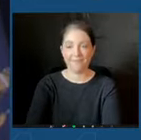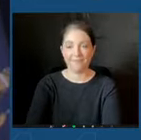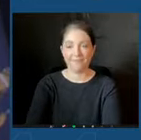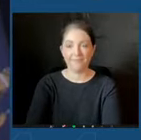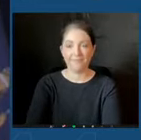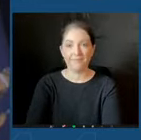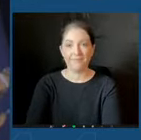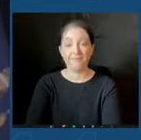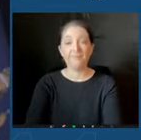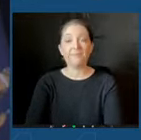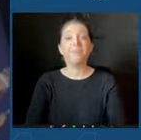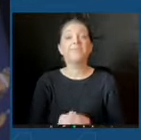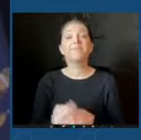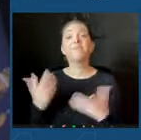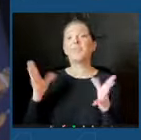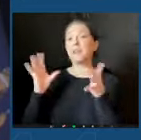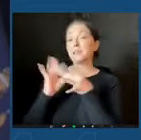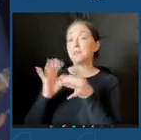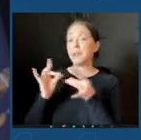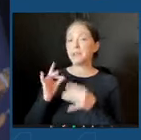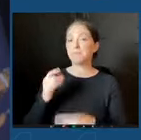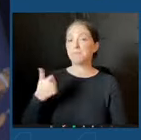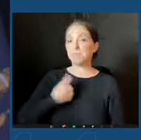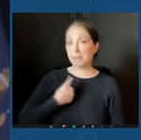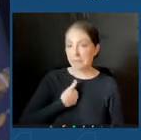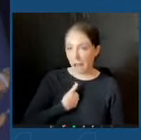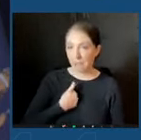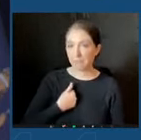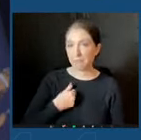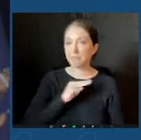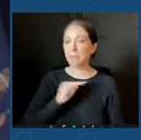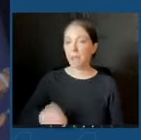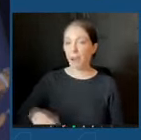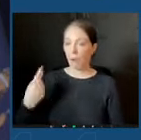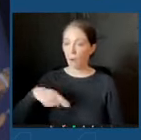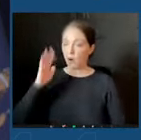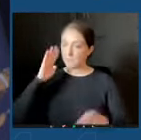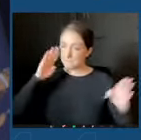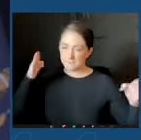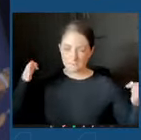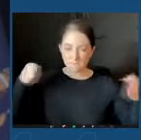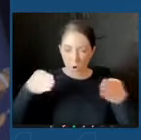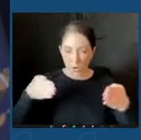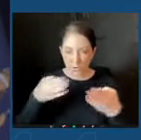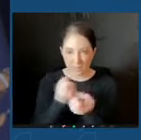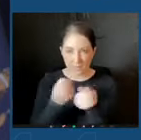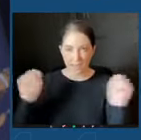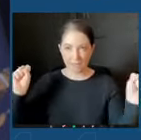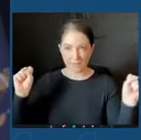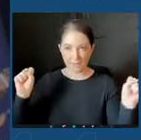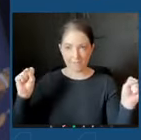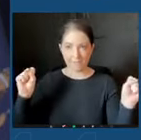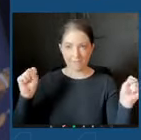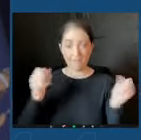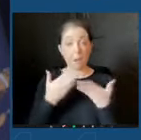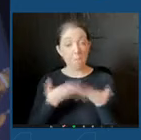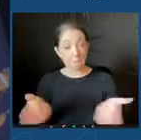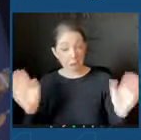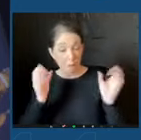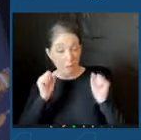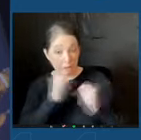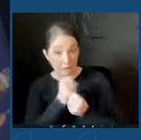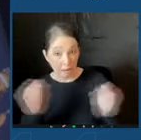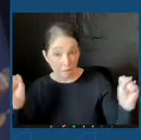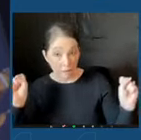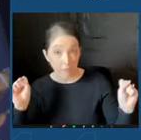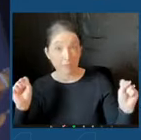So as I mentioned, the mayor and I and others are laser focused on safety, public safety, doing it on many fronts. And as I